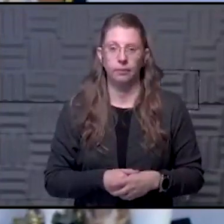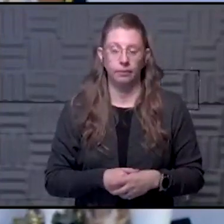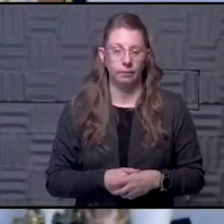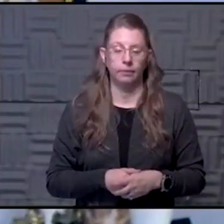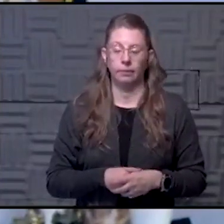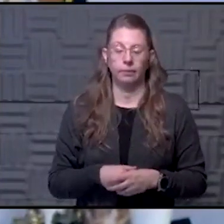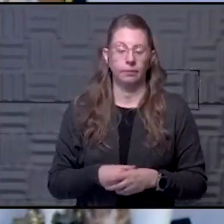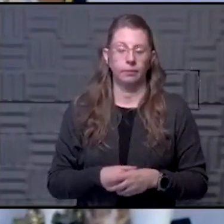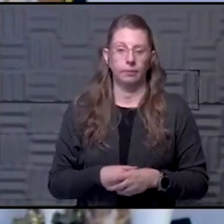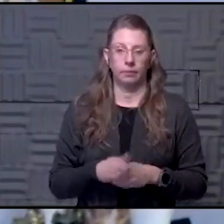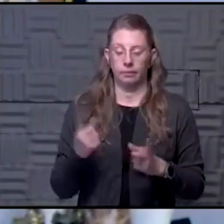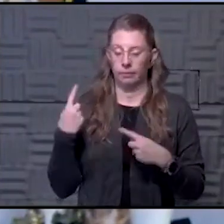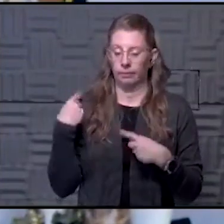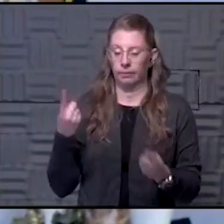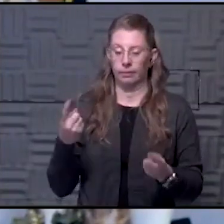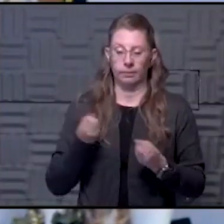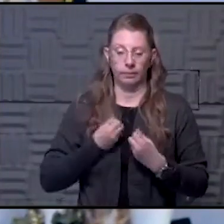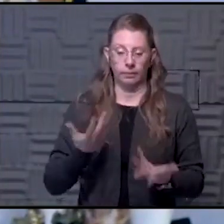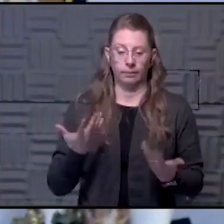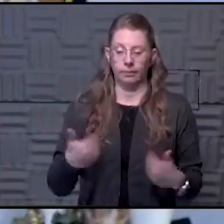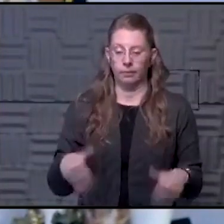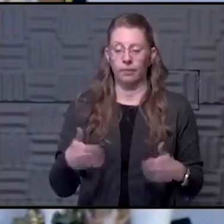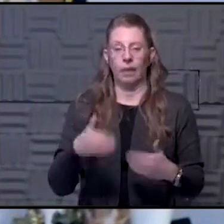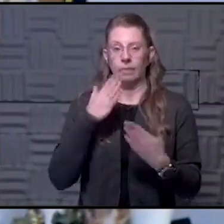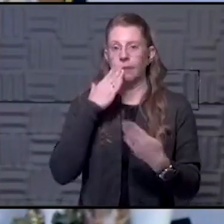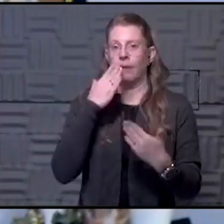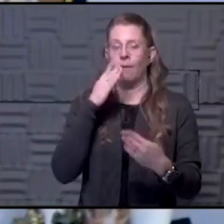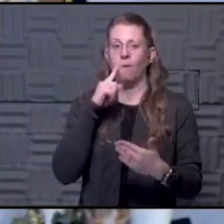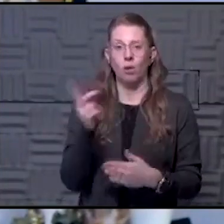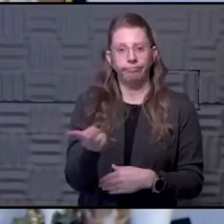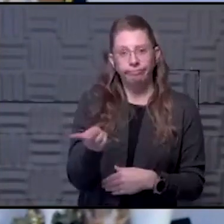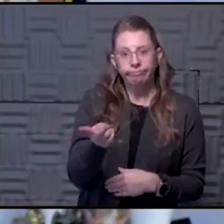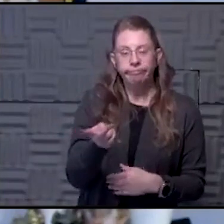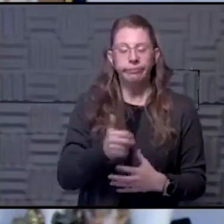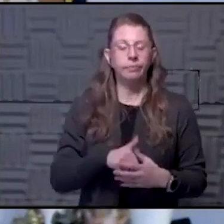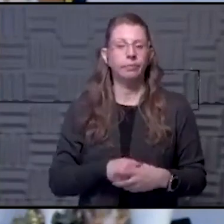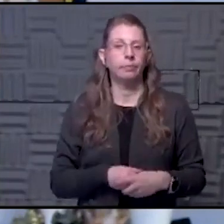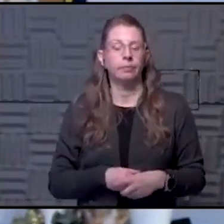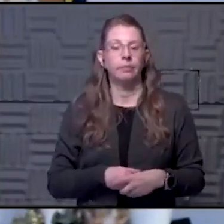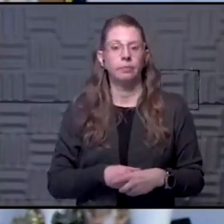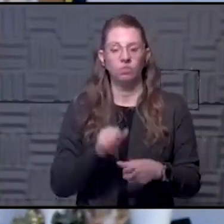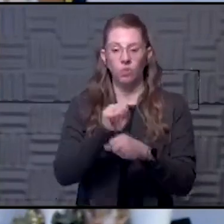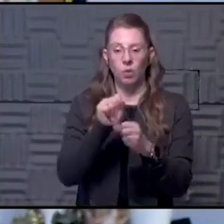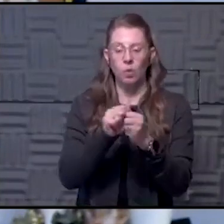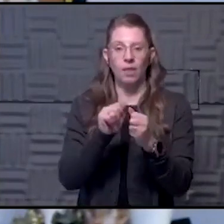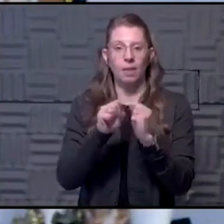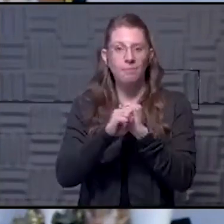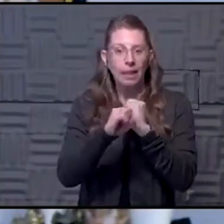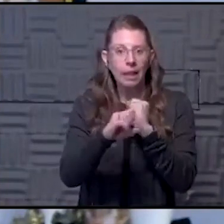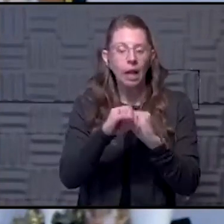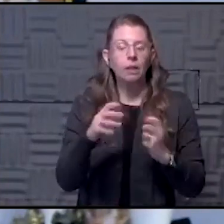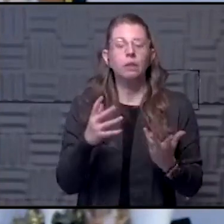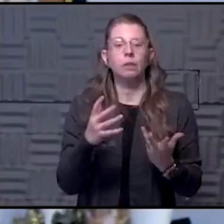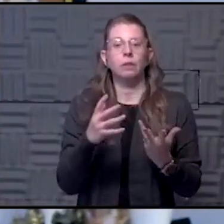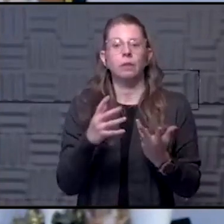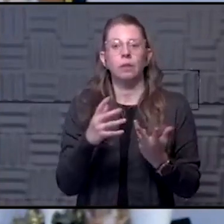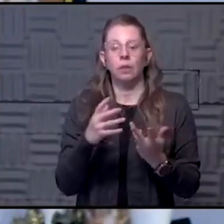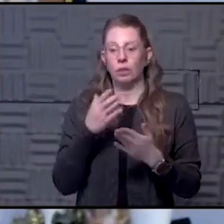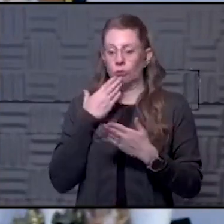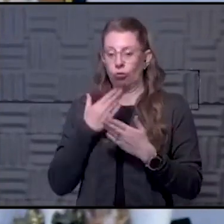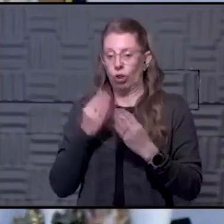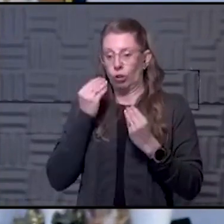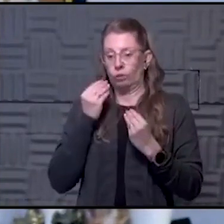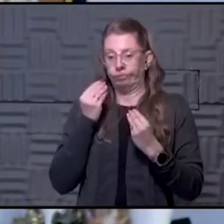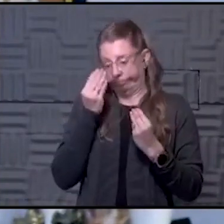series that has gotten us here. And I'm just really thankful for guys like you and working with the media and others to get out the good word,